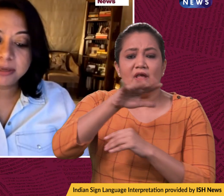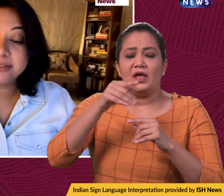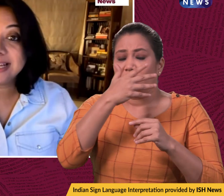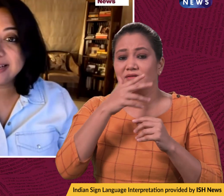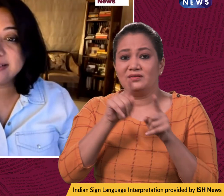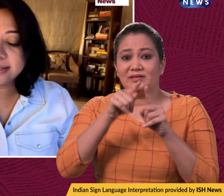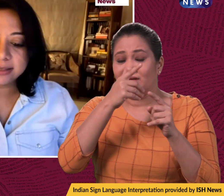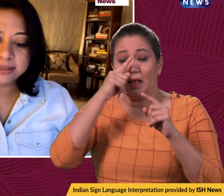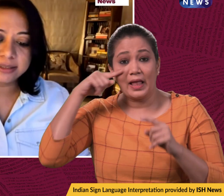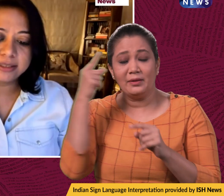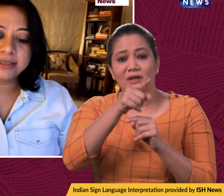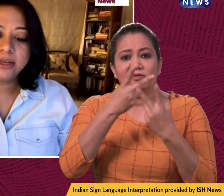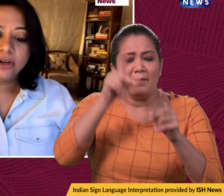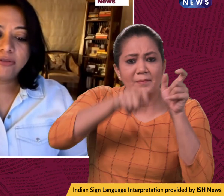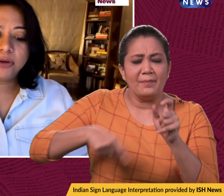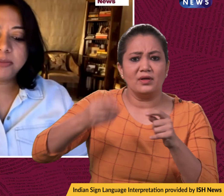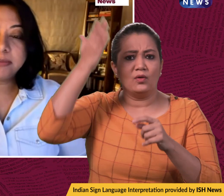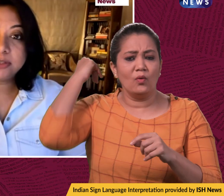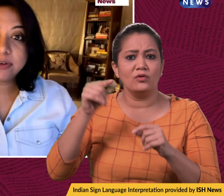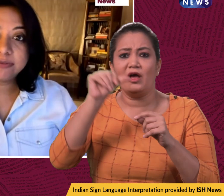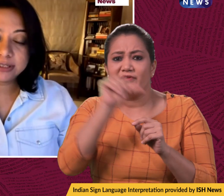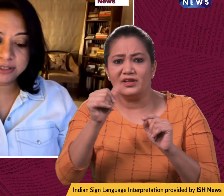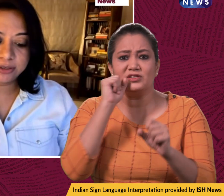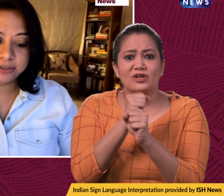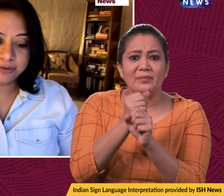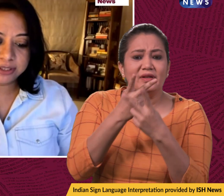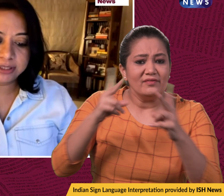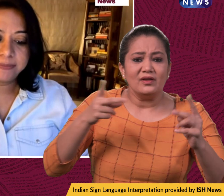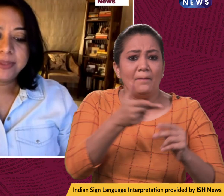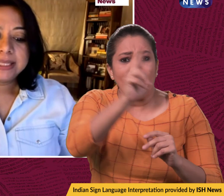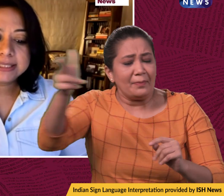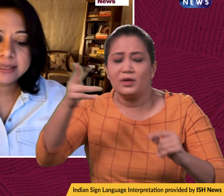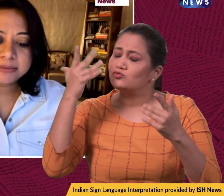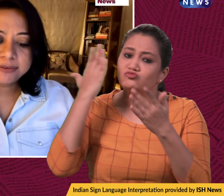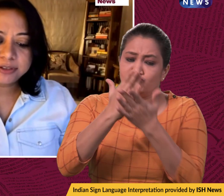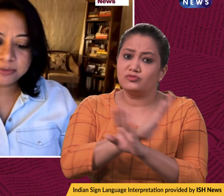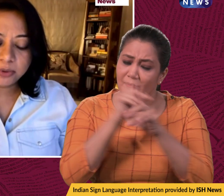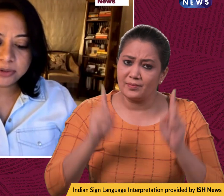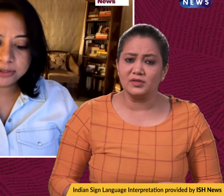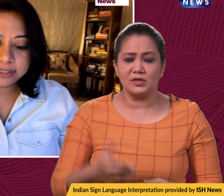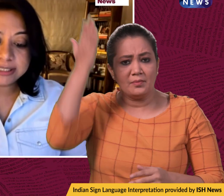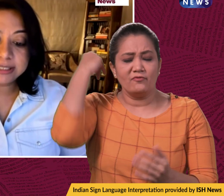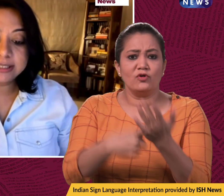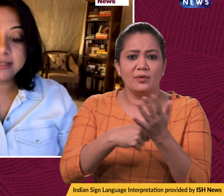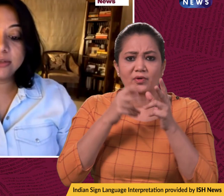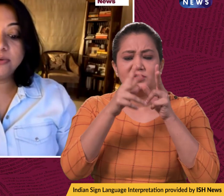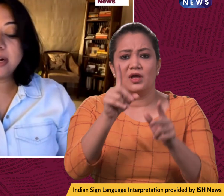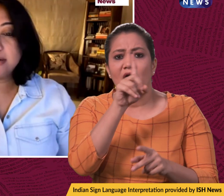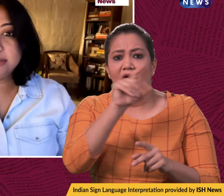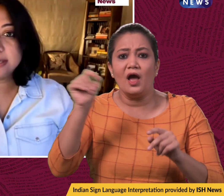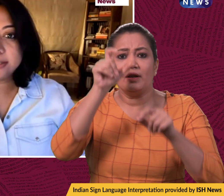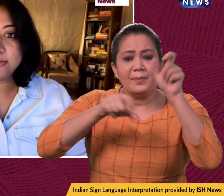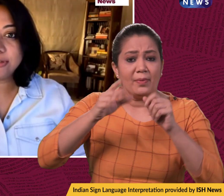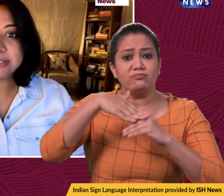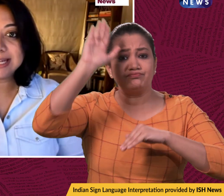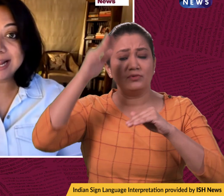on the Taliban to end targeted killings of former members of Afghan security forces. This comes after a report was released that said that over